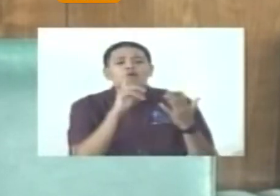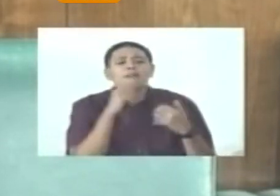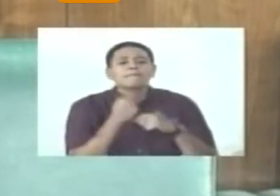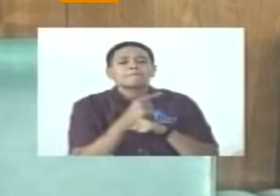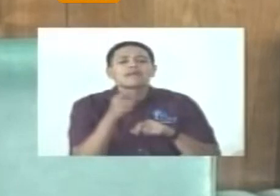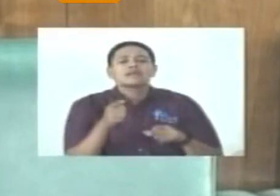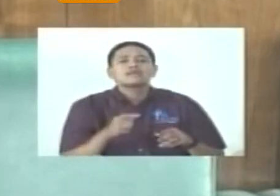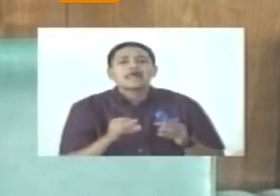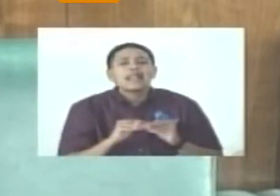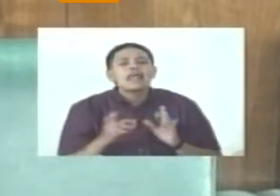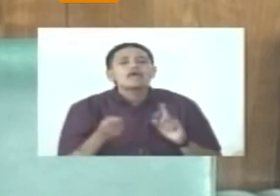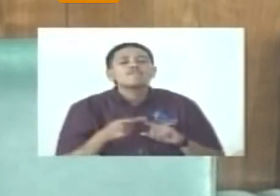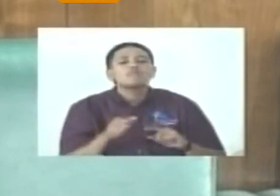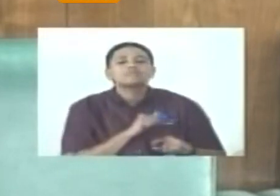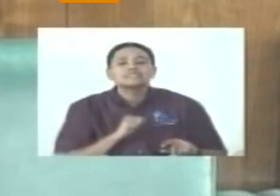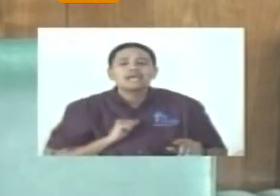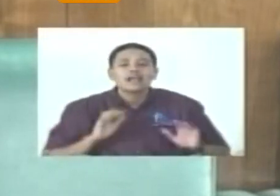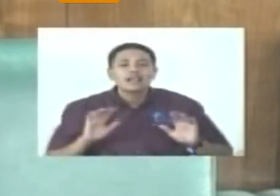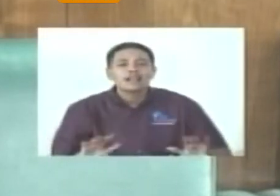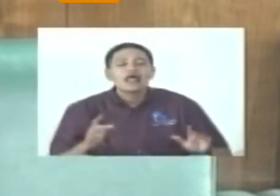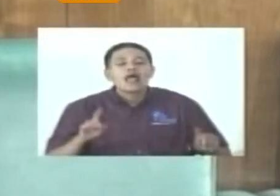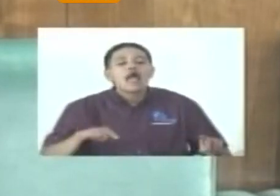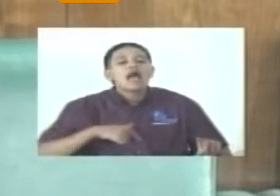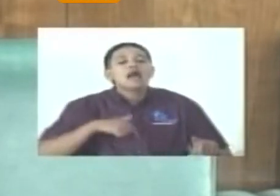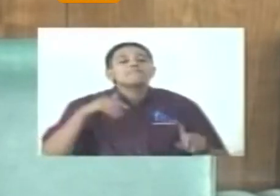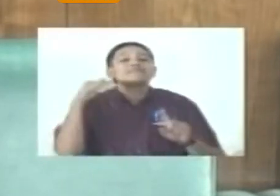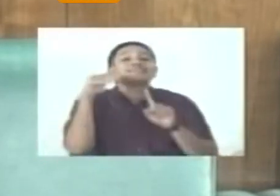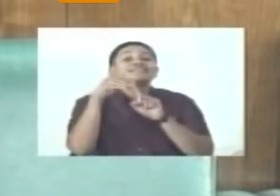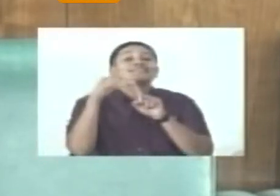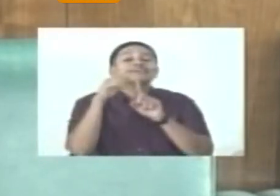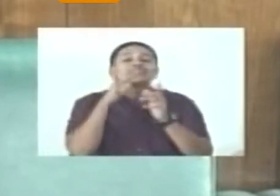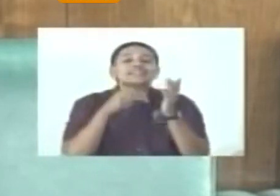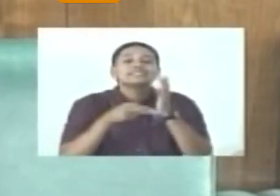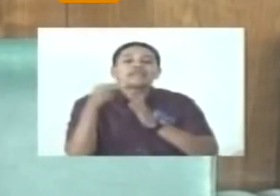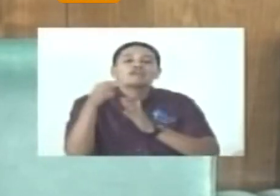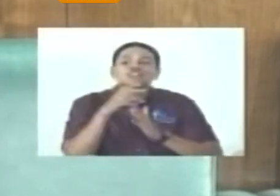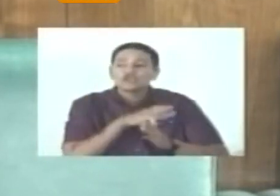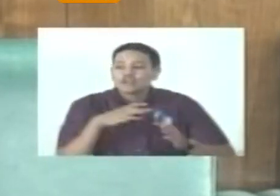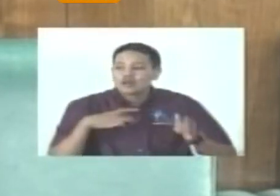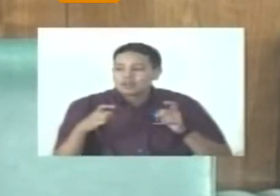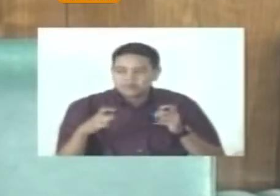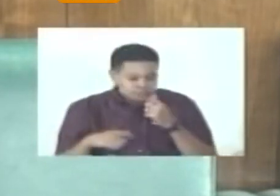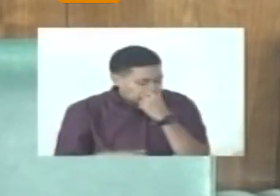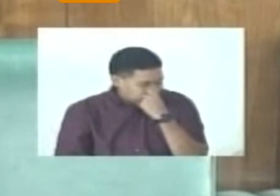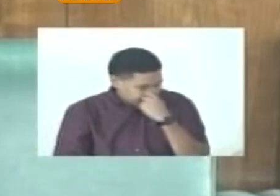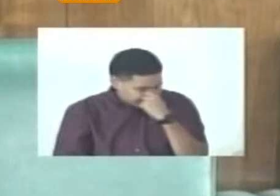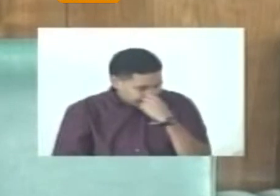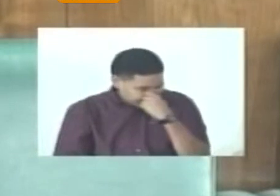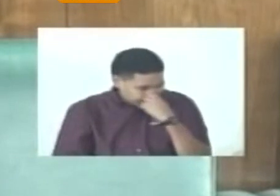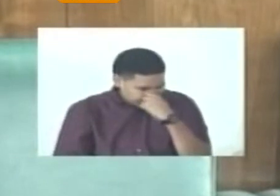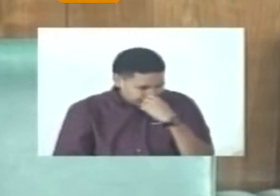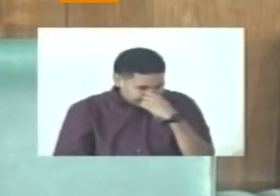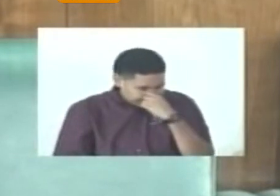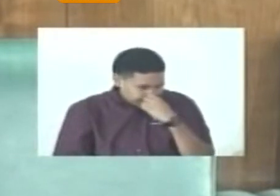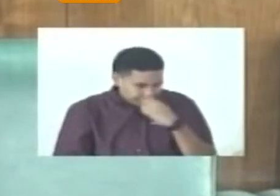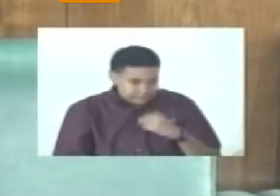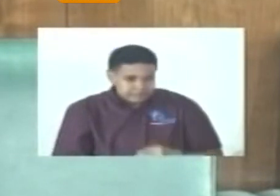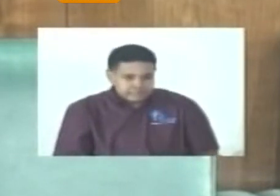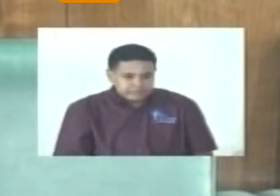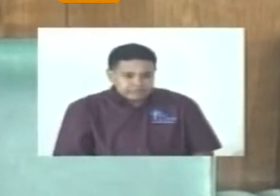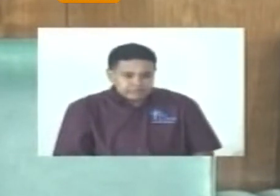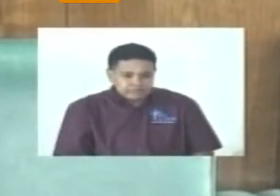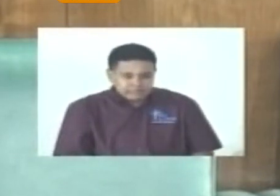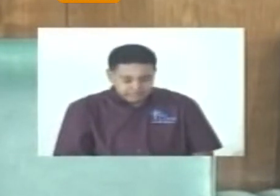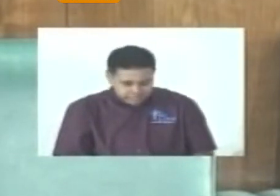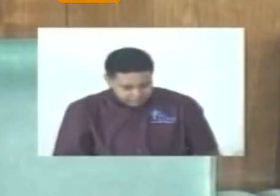the Senate. I am calling on the Integrity Commission to investigate